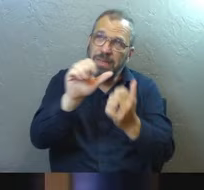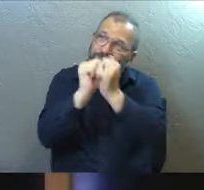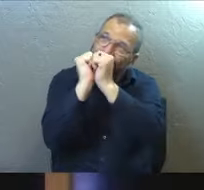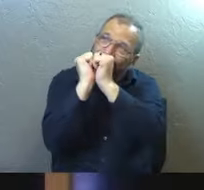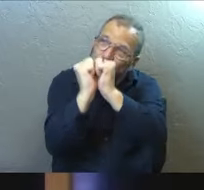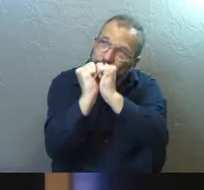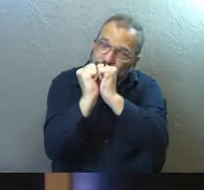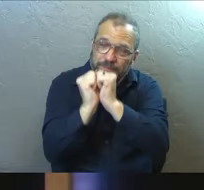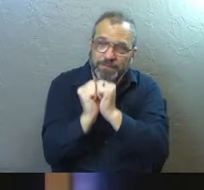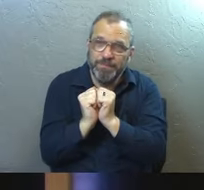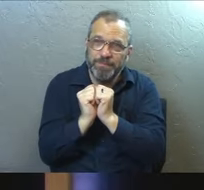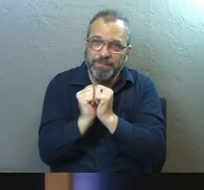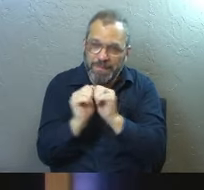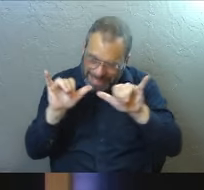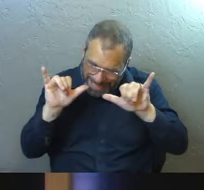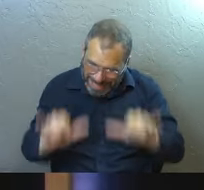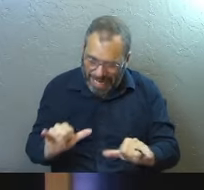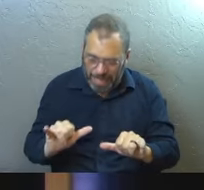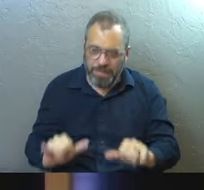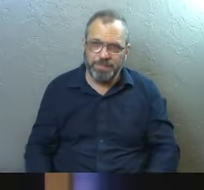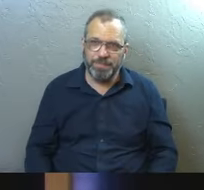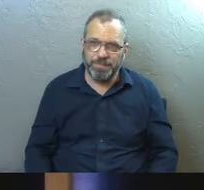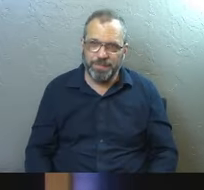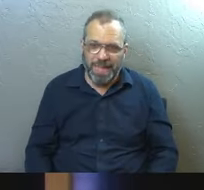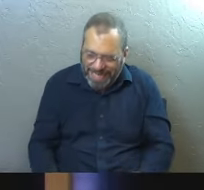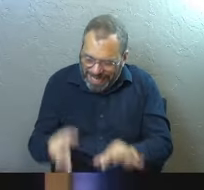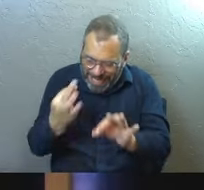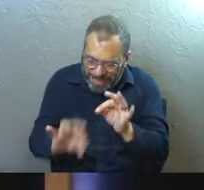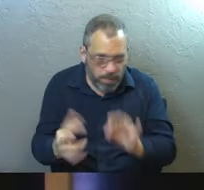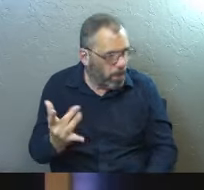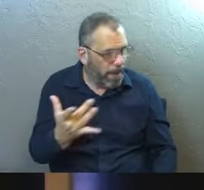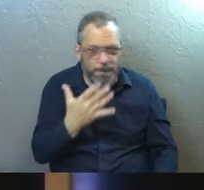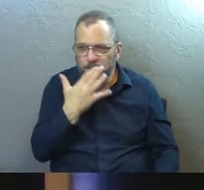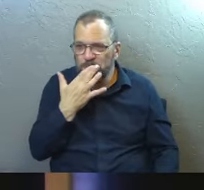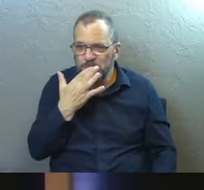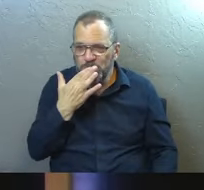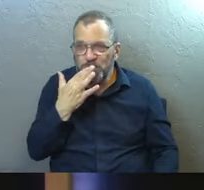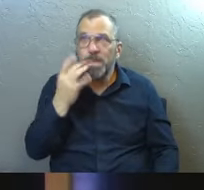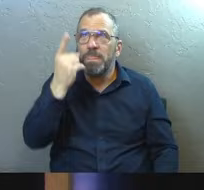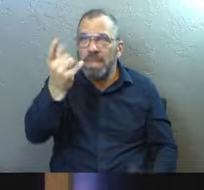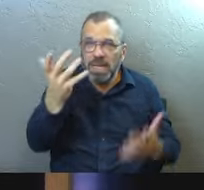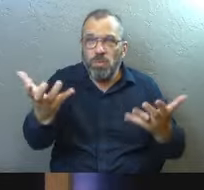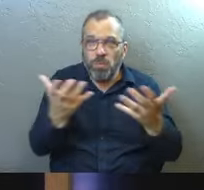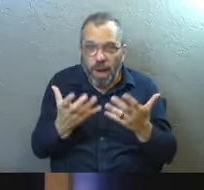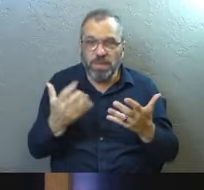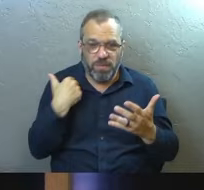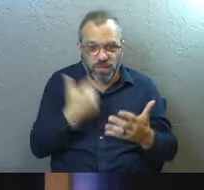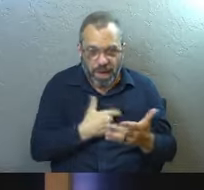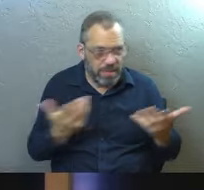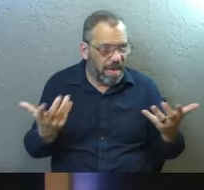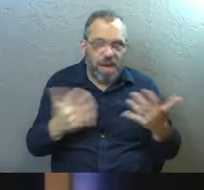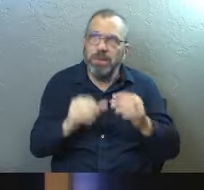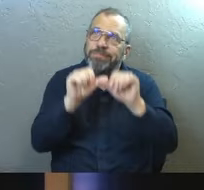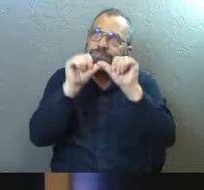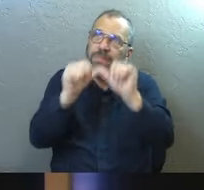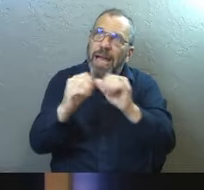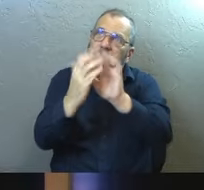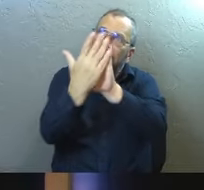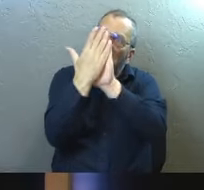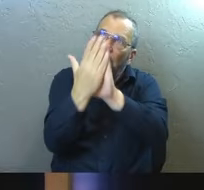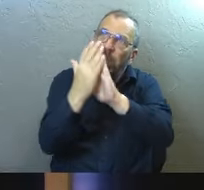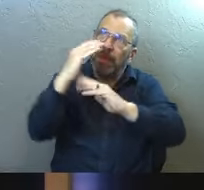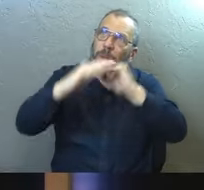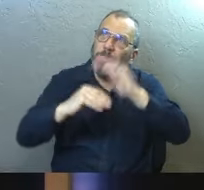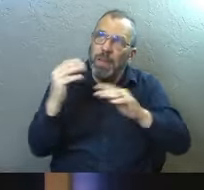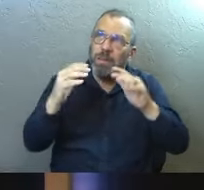in this place. It's so simple because God wants it right there for us. How do we stay close to God? How do we build